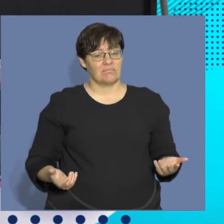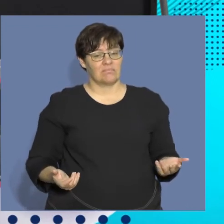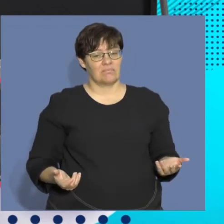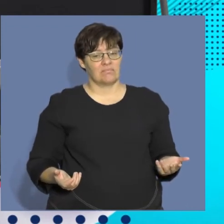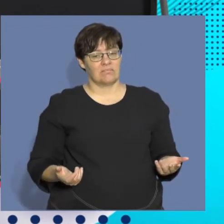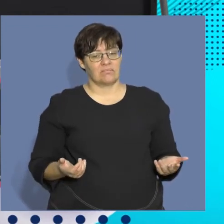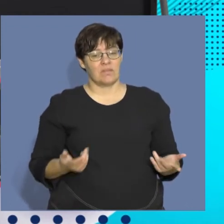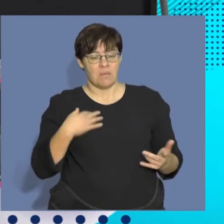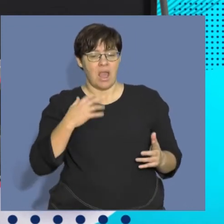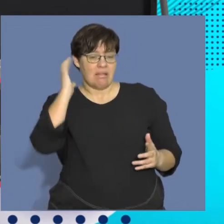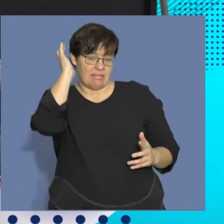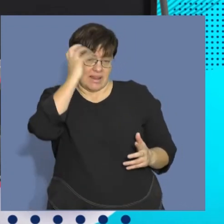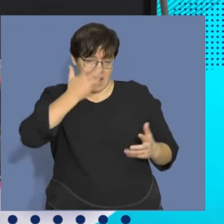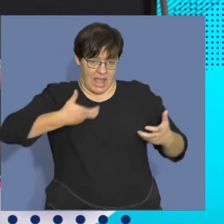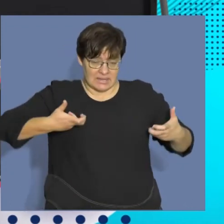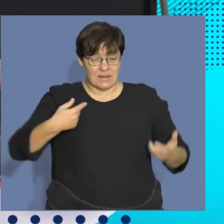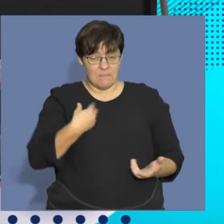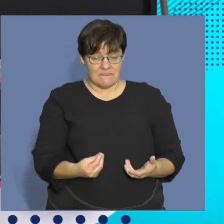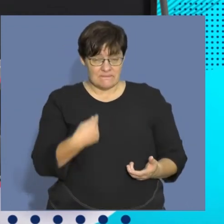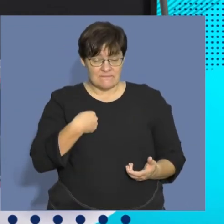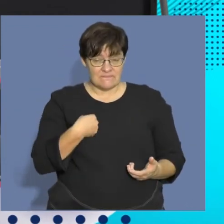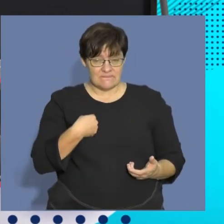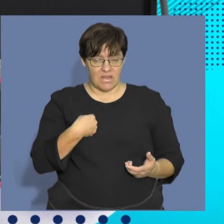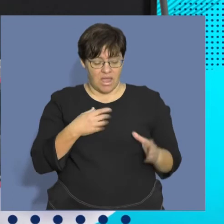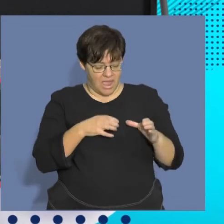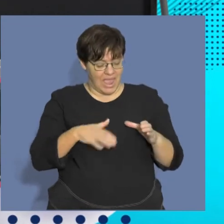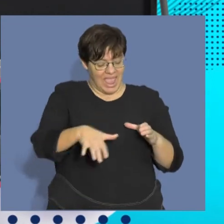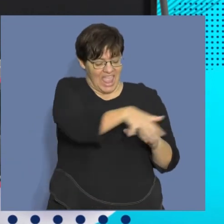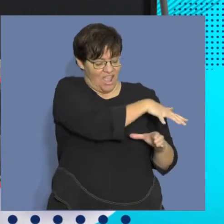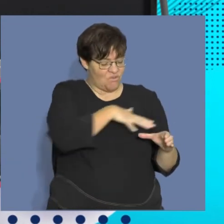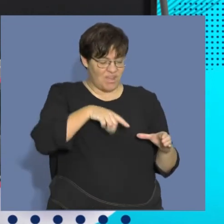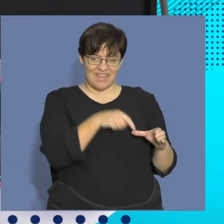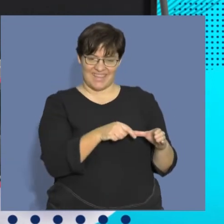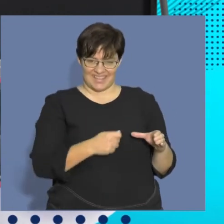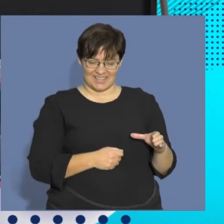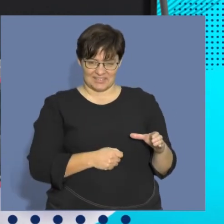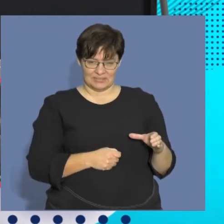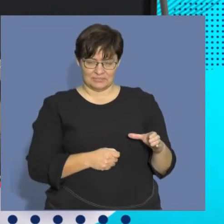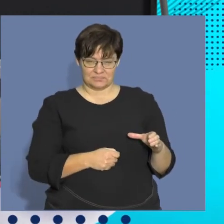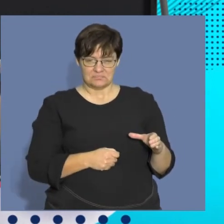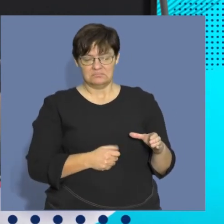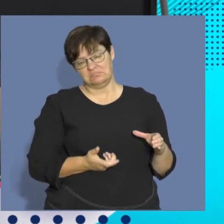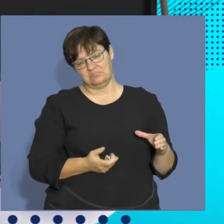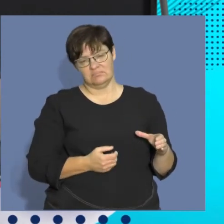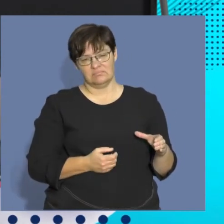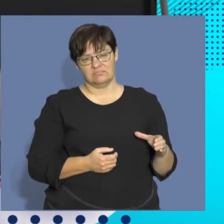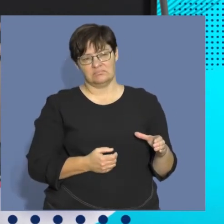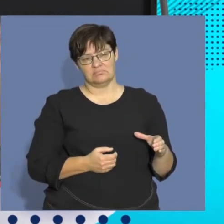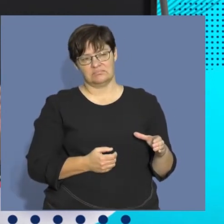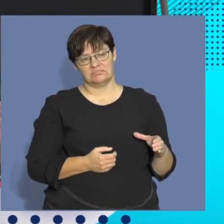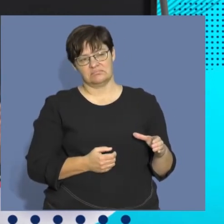are a lion in a particular area where there are